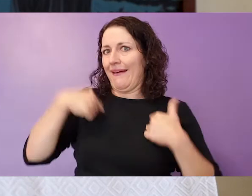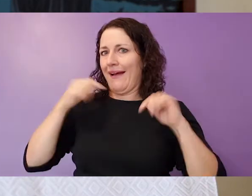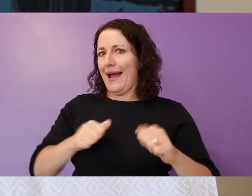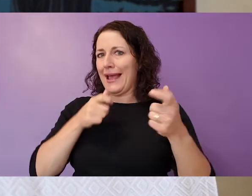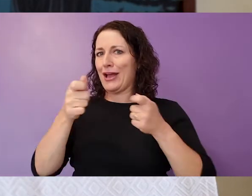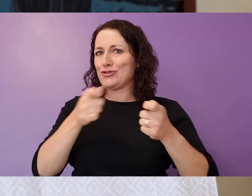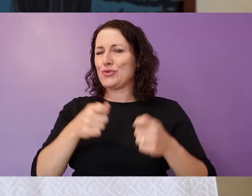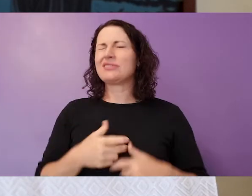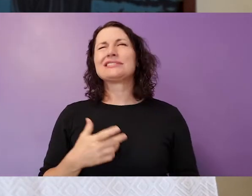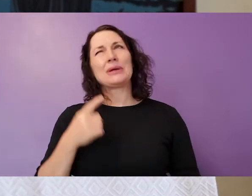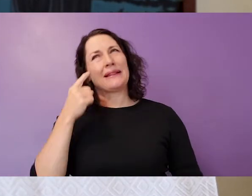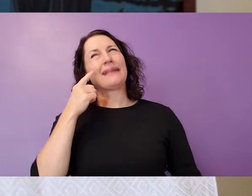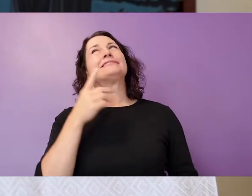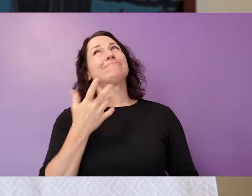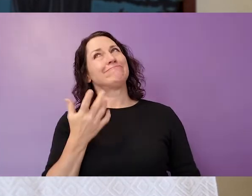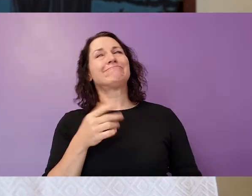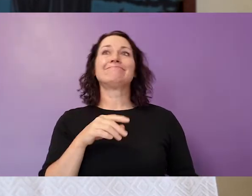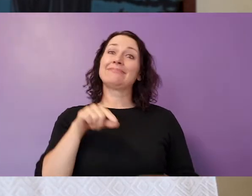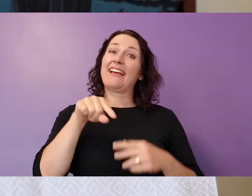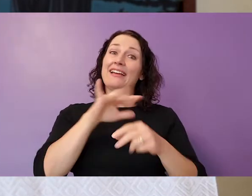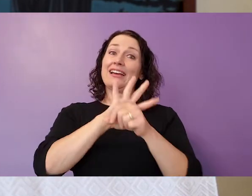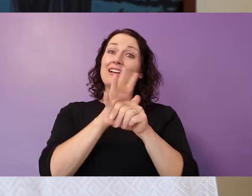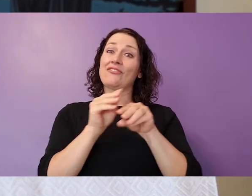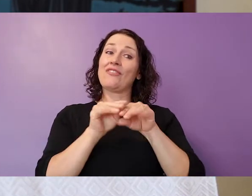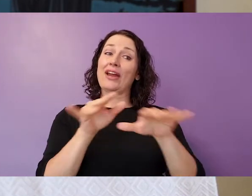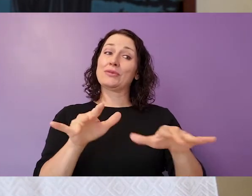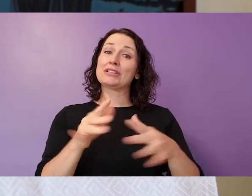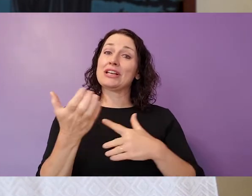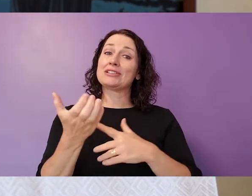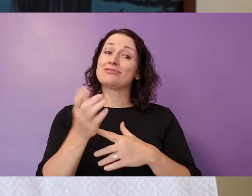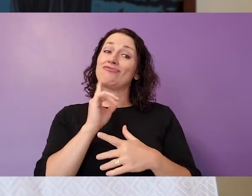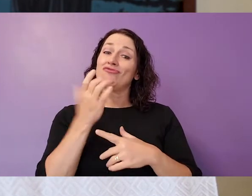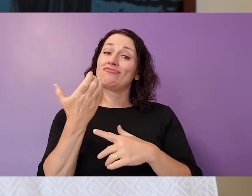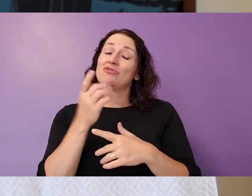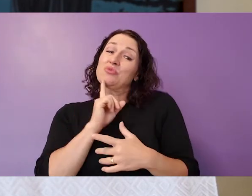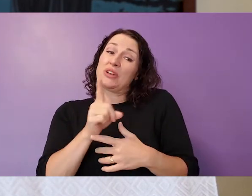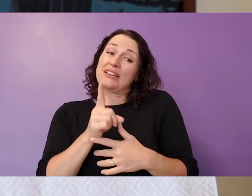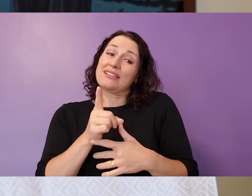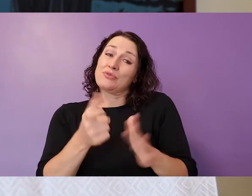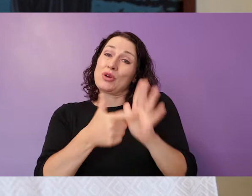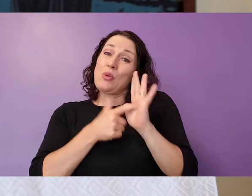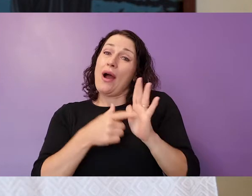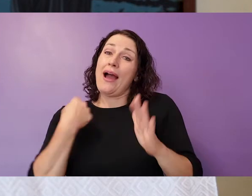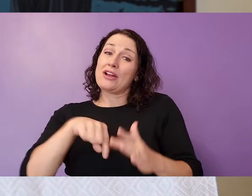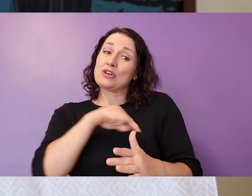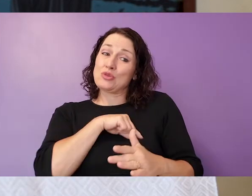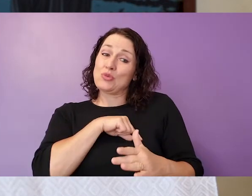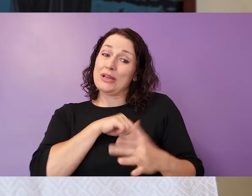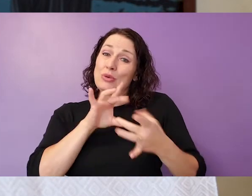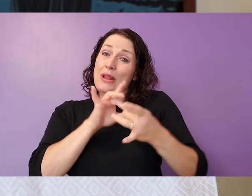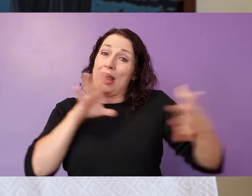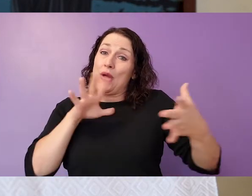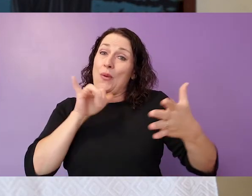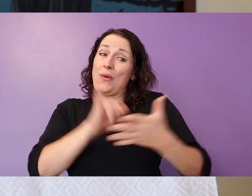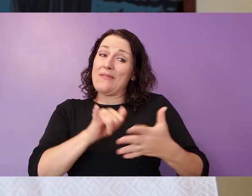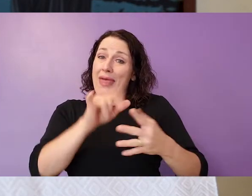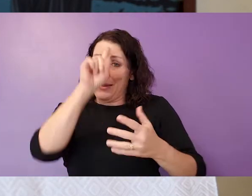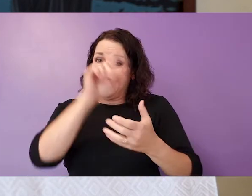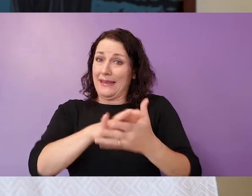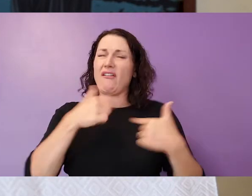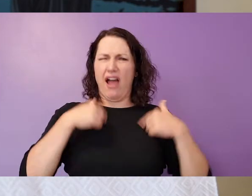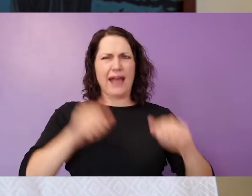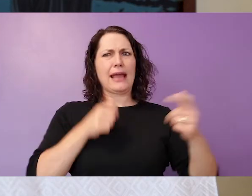this virus is stripping away our illusions that we have a right.